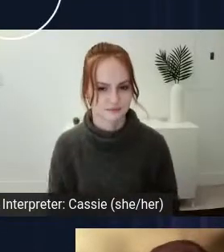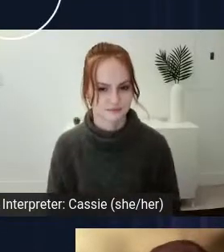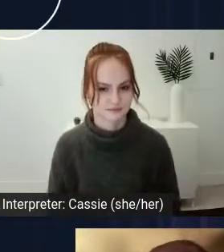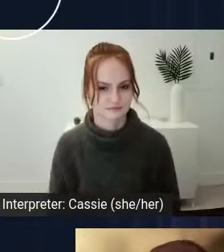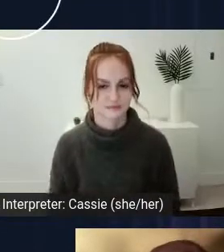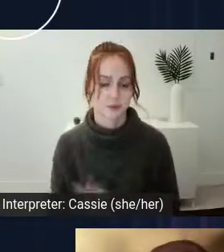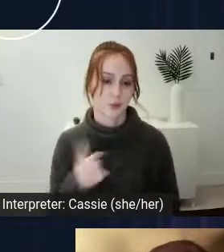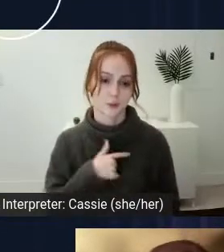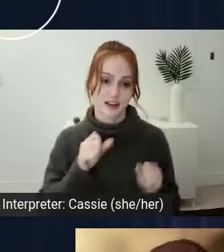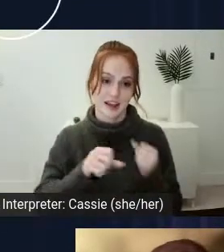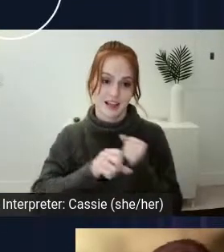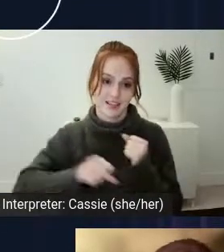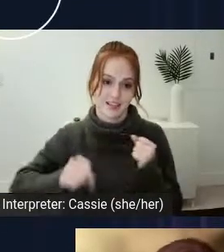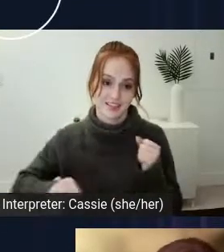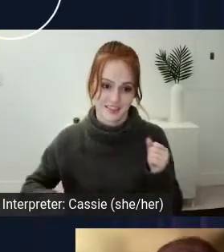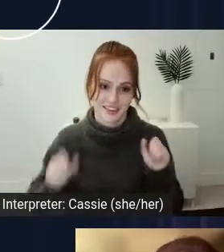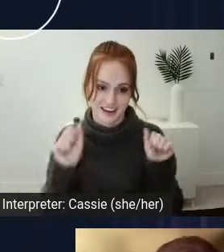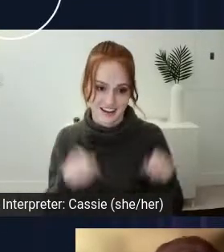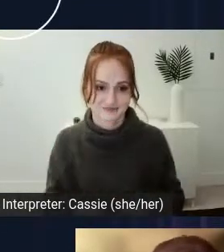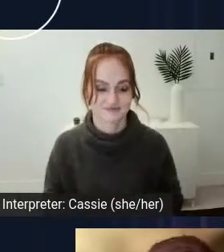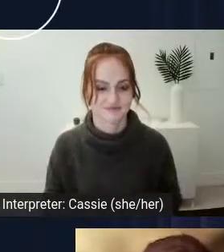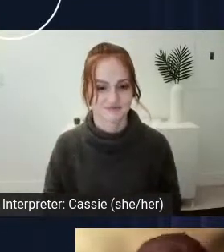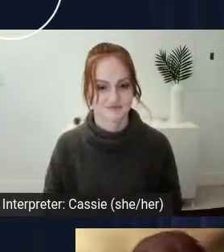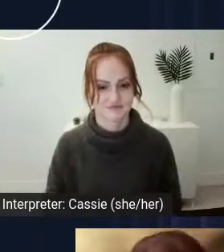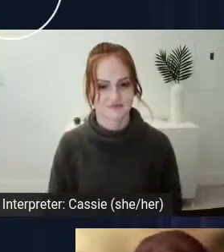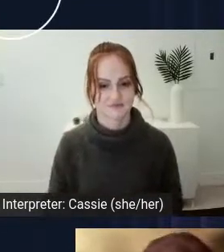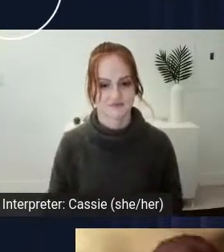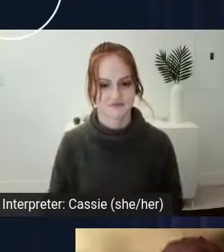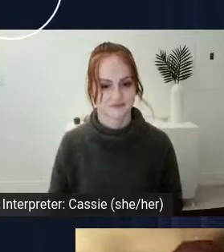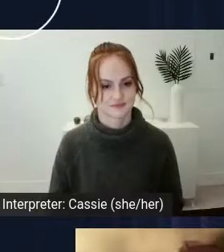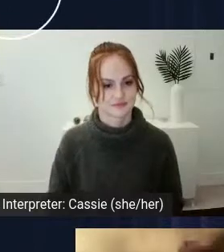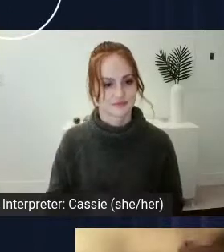on. Yeah, I think